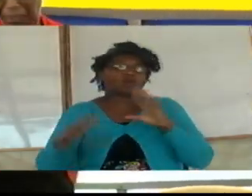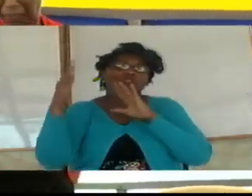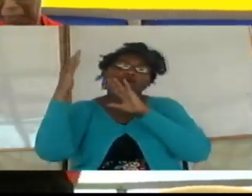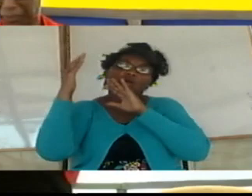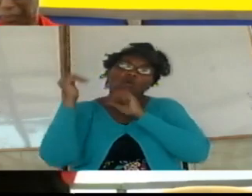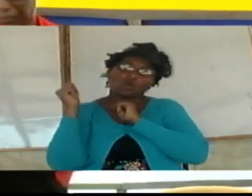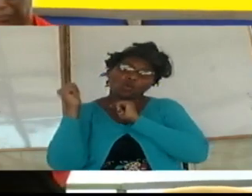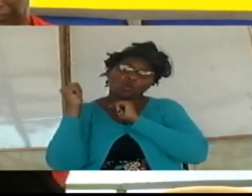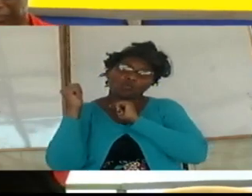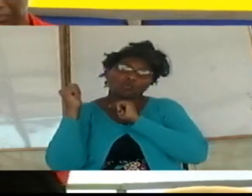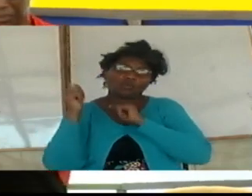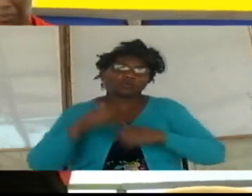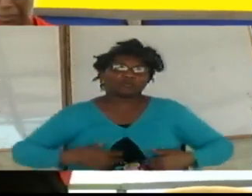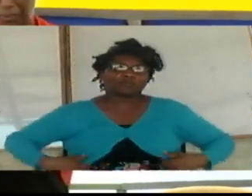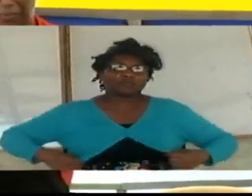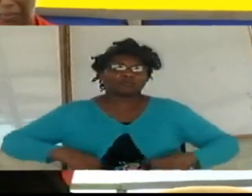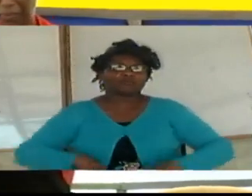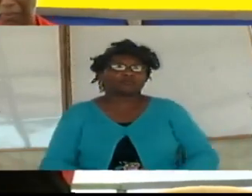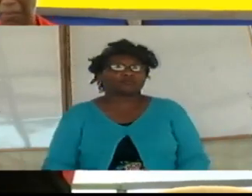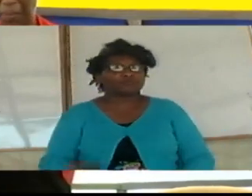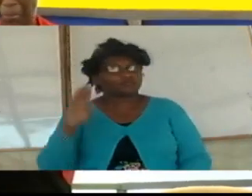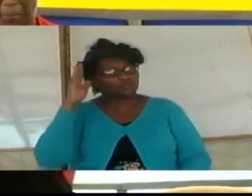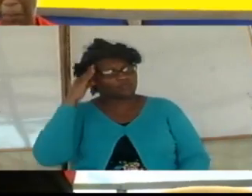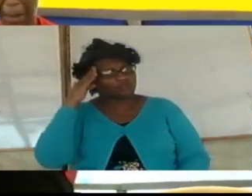God, hallelujah. I know that